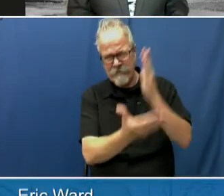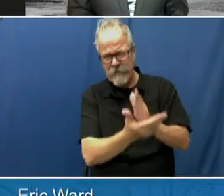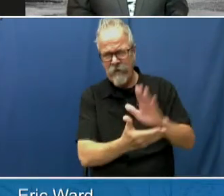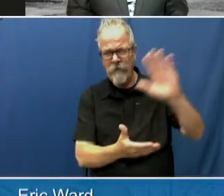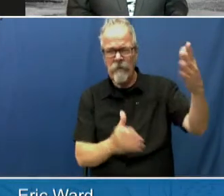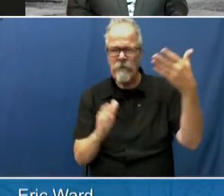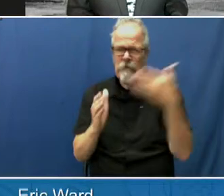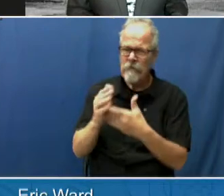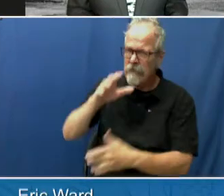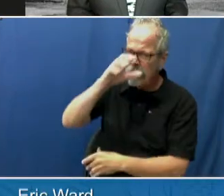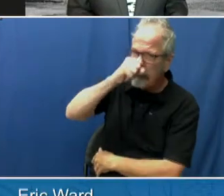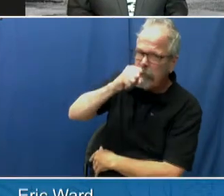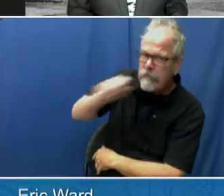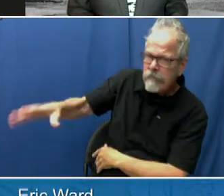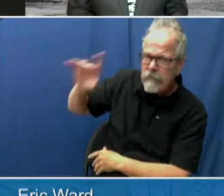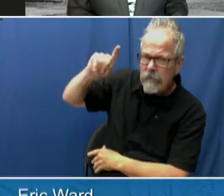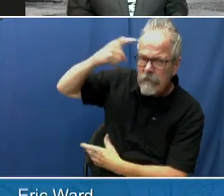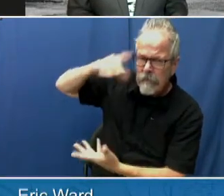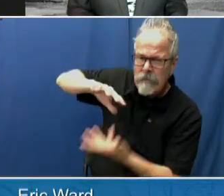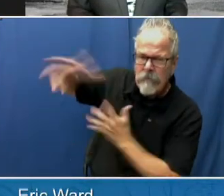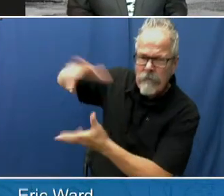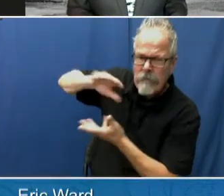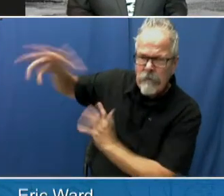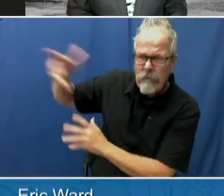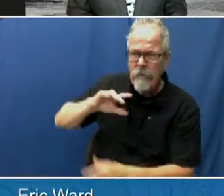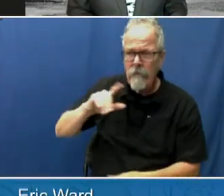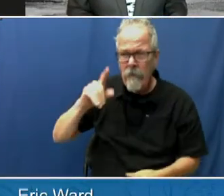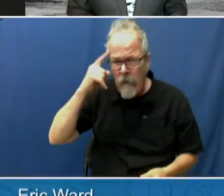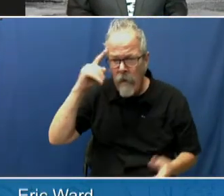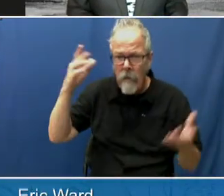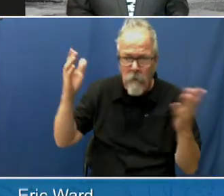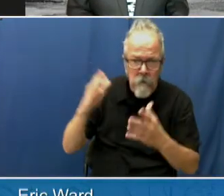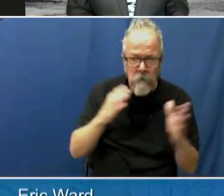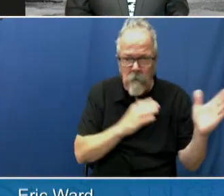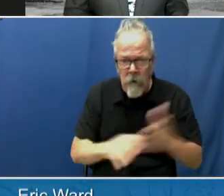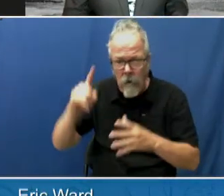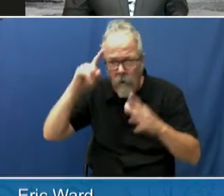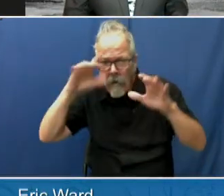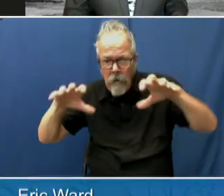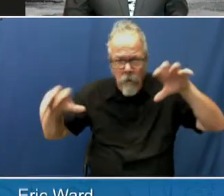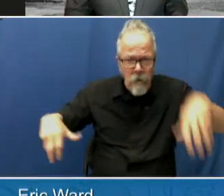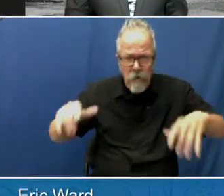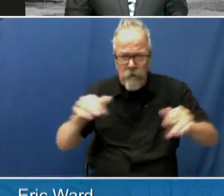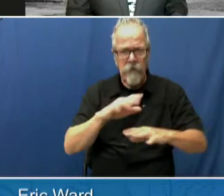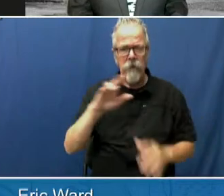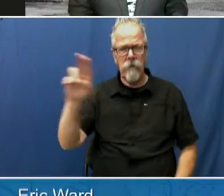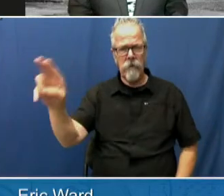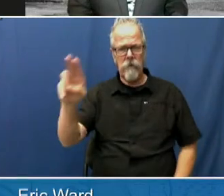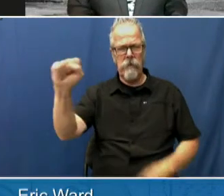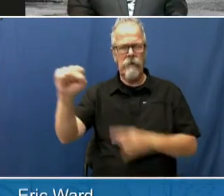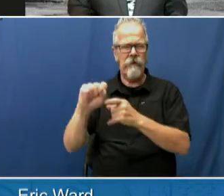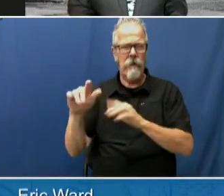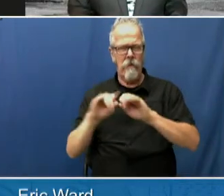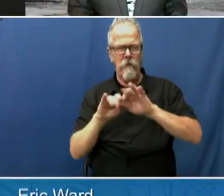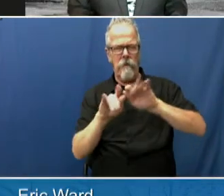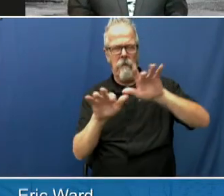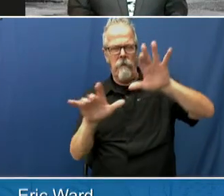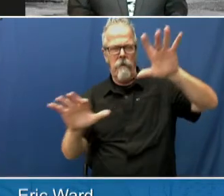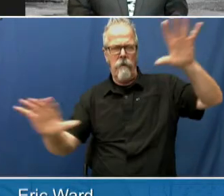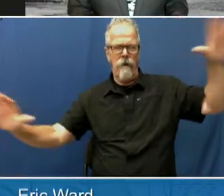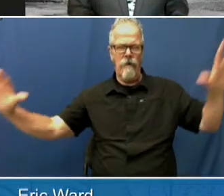from mainstreaming their tactics and agenda nationally. Whether here with us today or at other